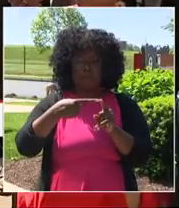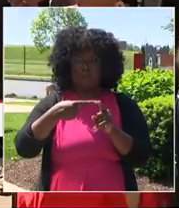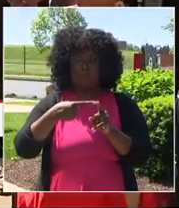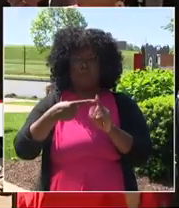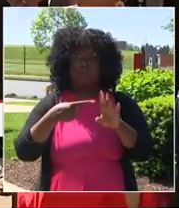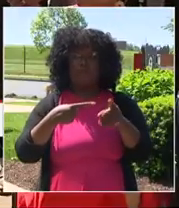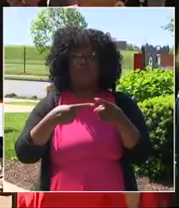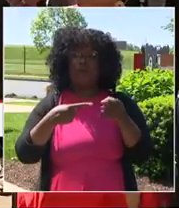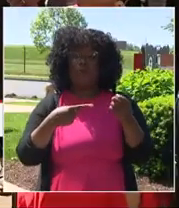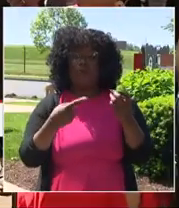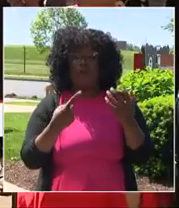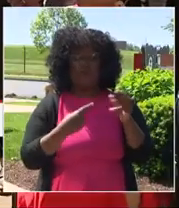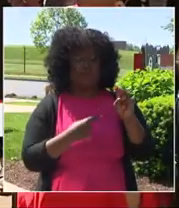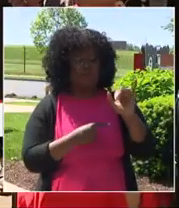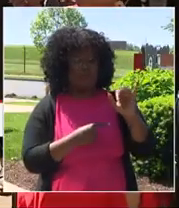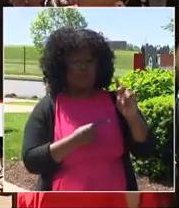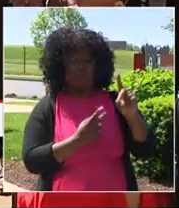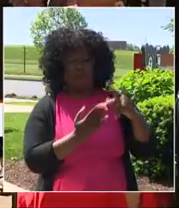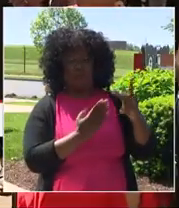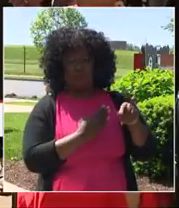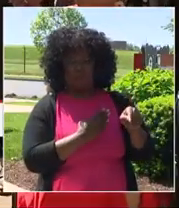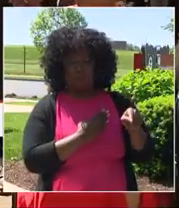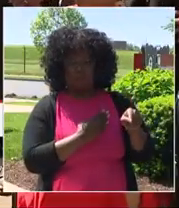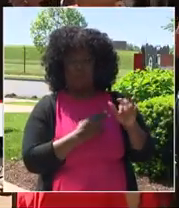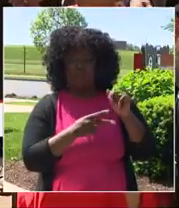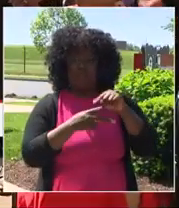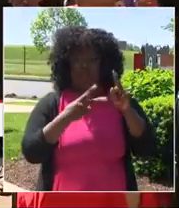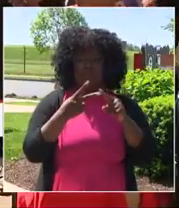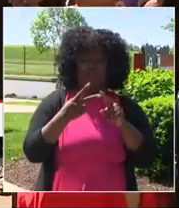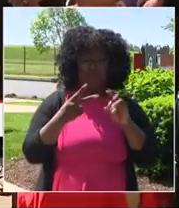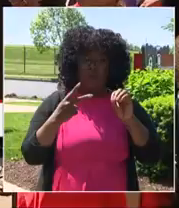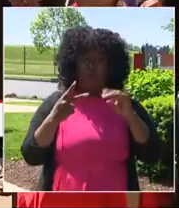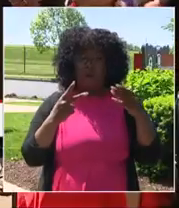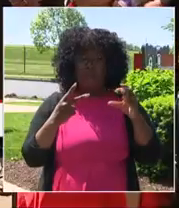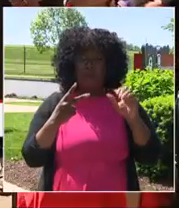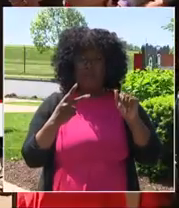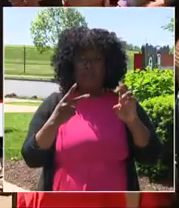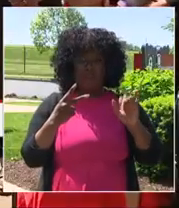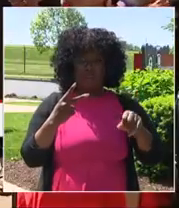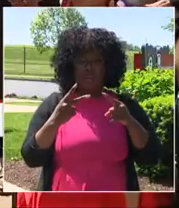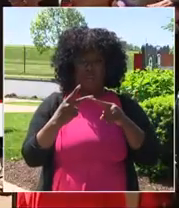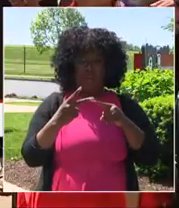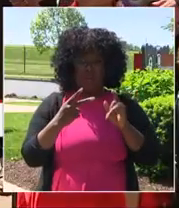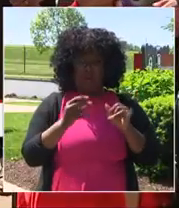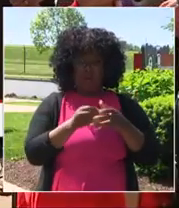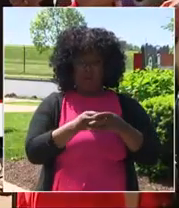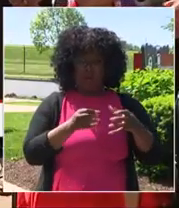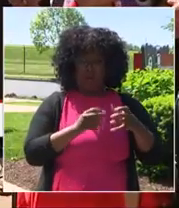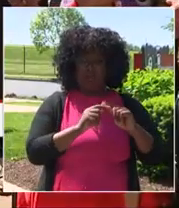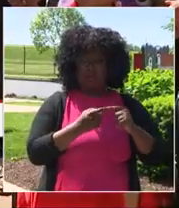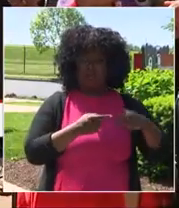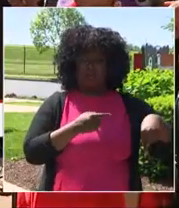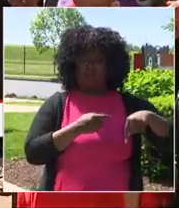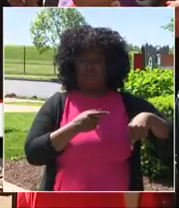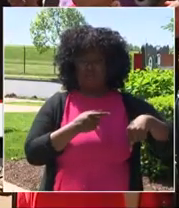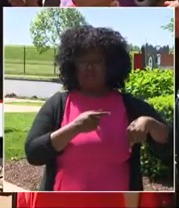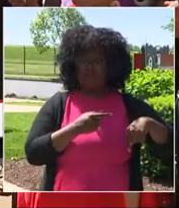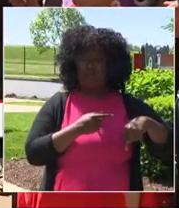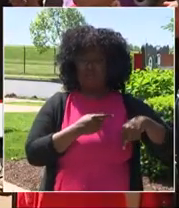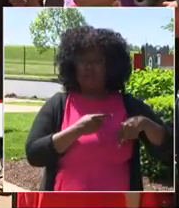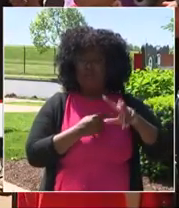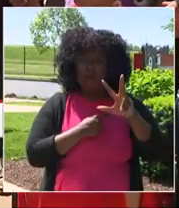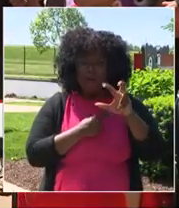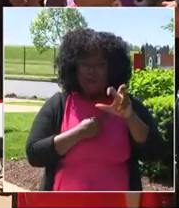program. If they take the Obamacare expansion group from 90 to 50, that's another $373 million. You combine those